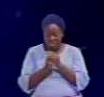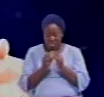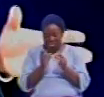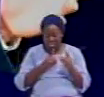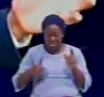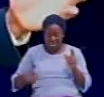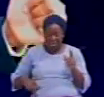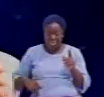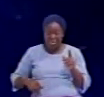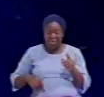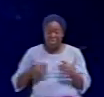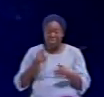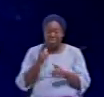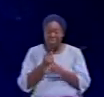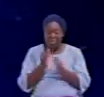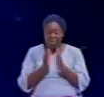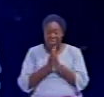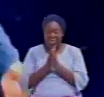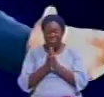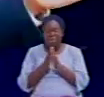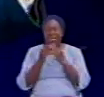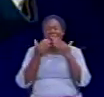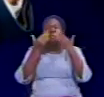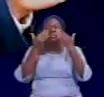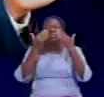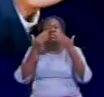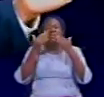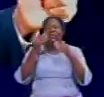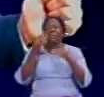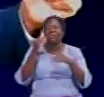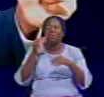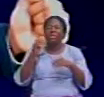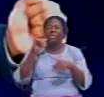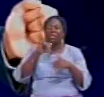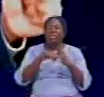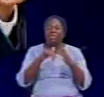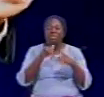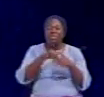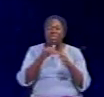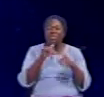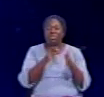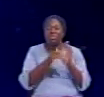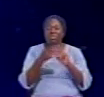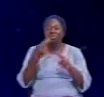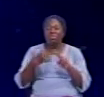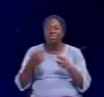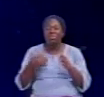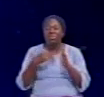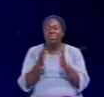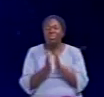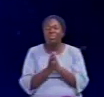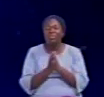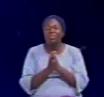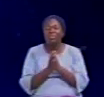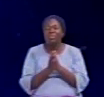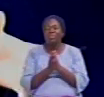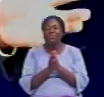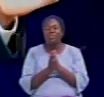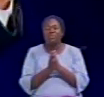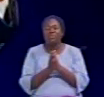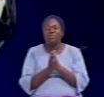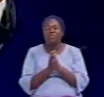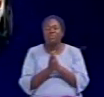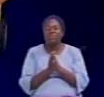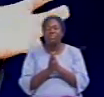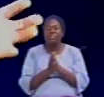Lord. Just thank God. In Jesus' name we have prayed. I